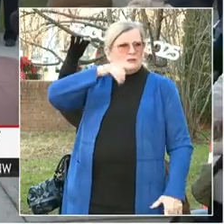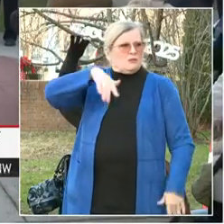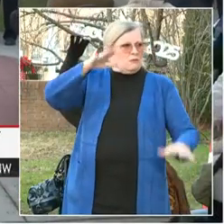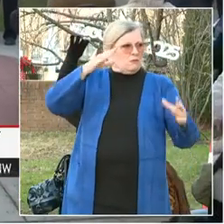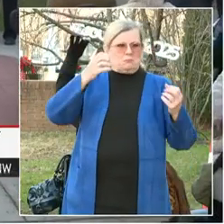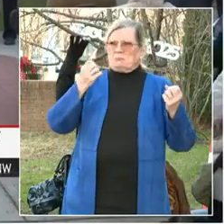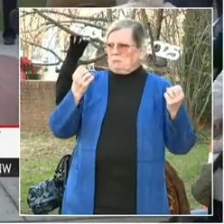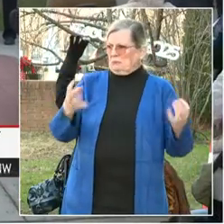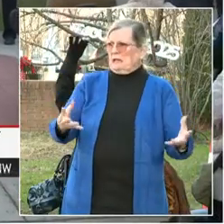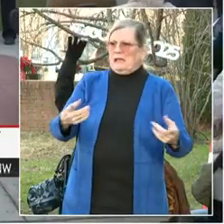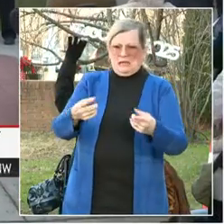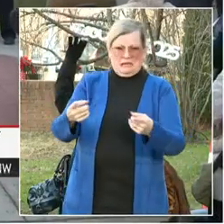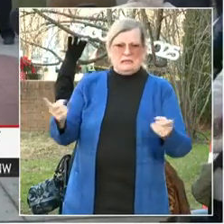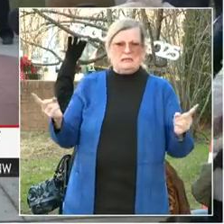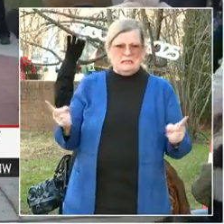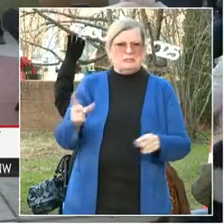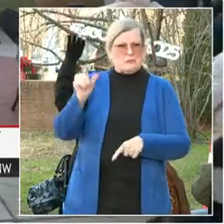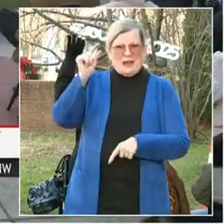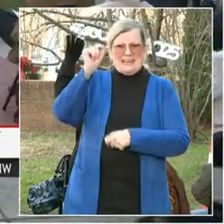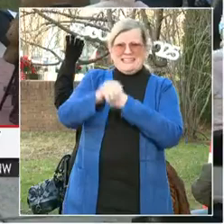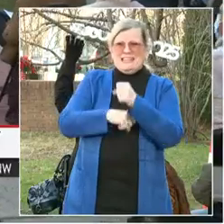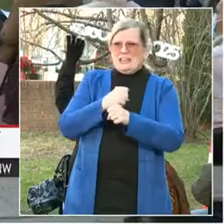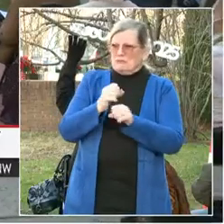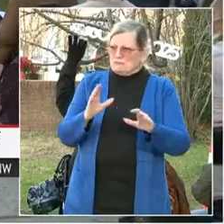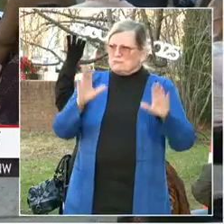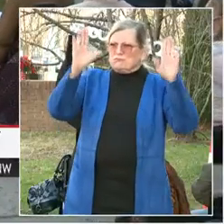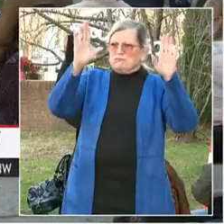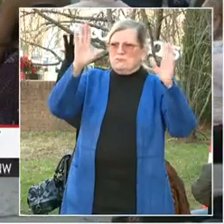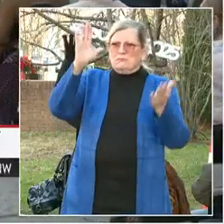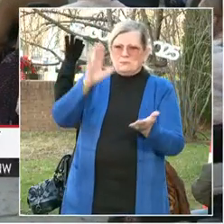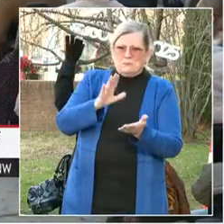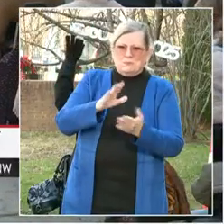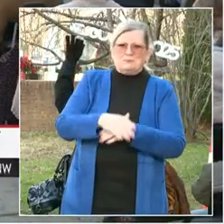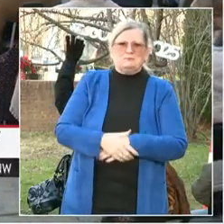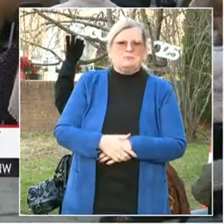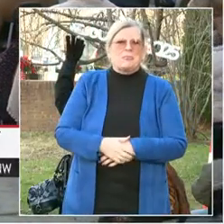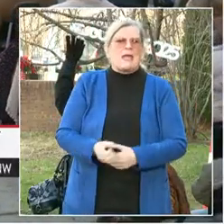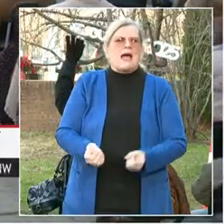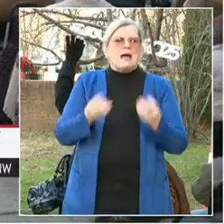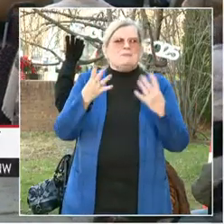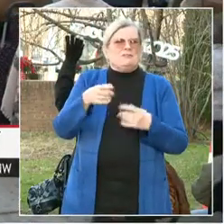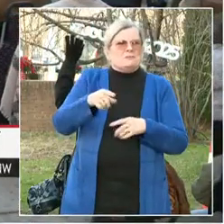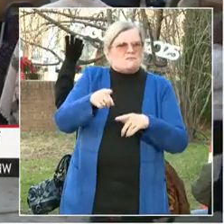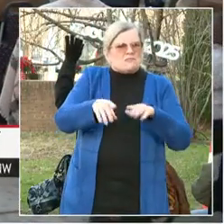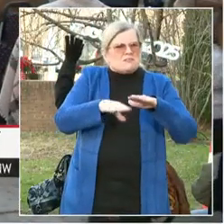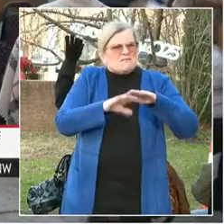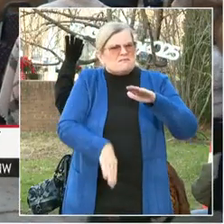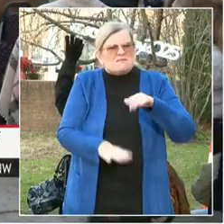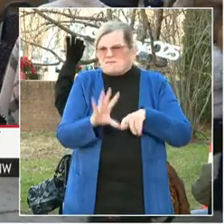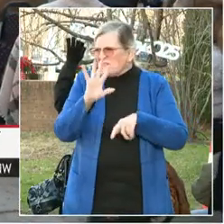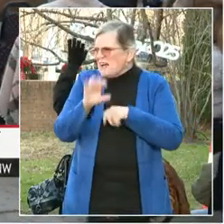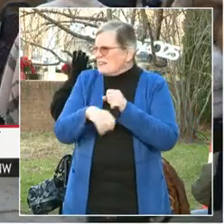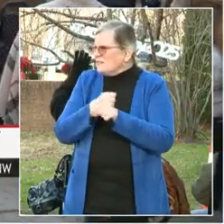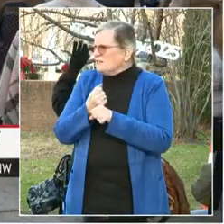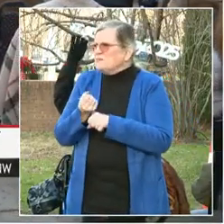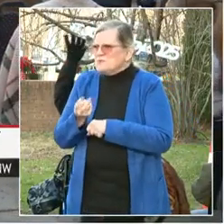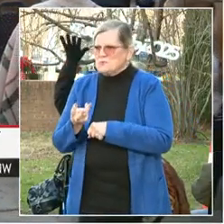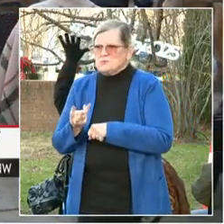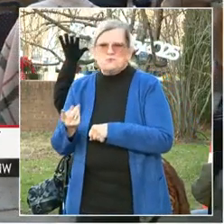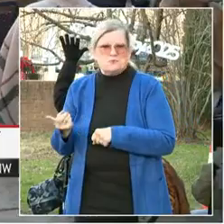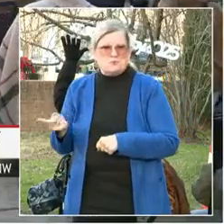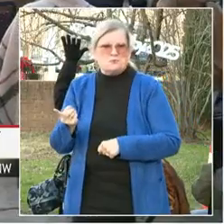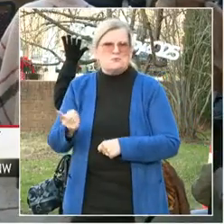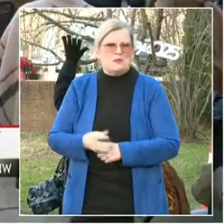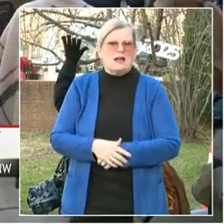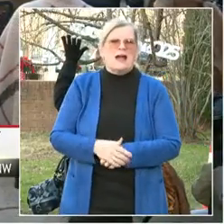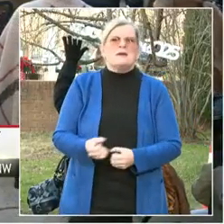wow. And how many people, keep those hands up. If you're in that group, keep your hands up. And how many have been here for less than 5? And then everybody in